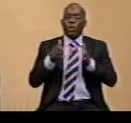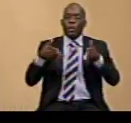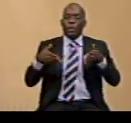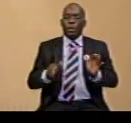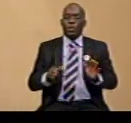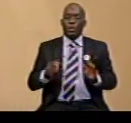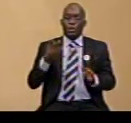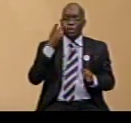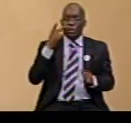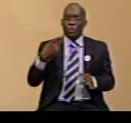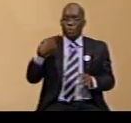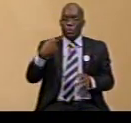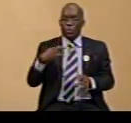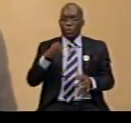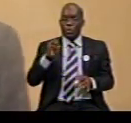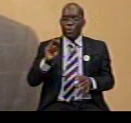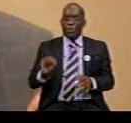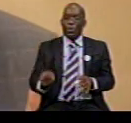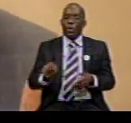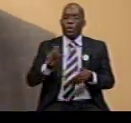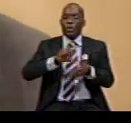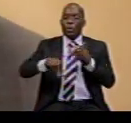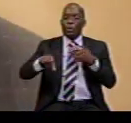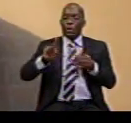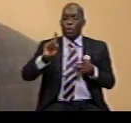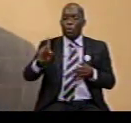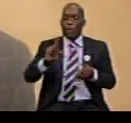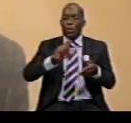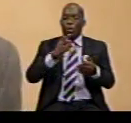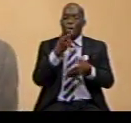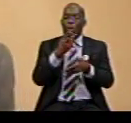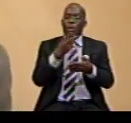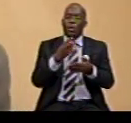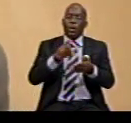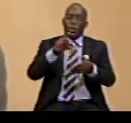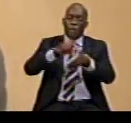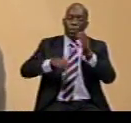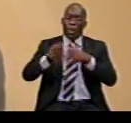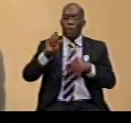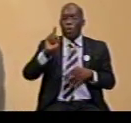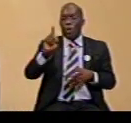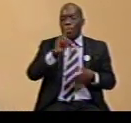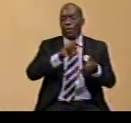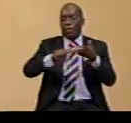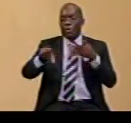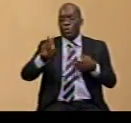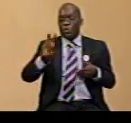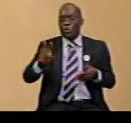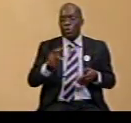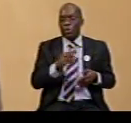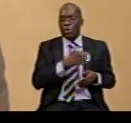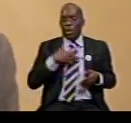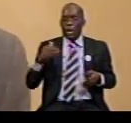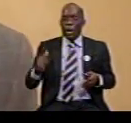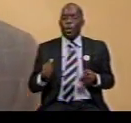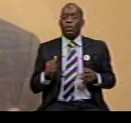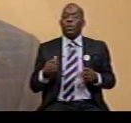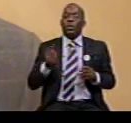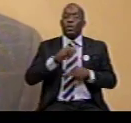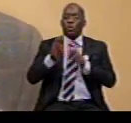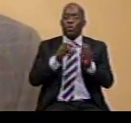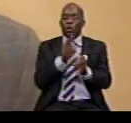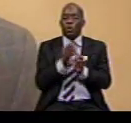chapter 1. I read verse 2. And the earth was without form and void, and darkness was upon